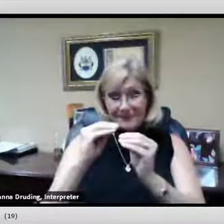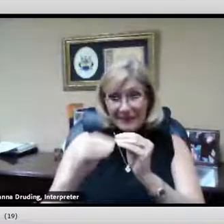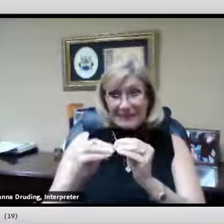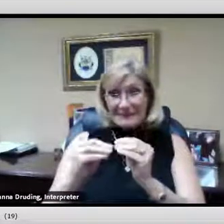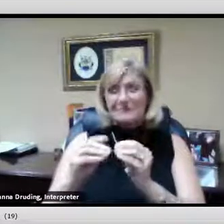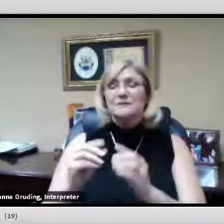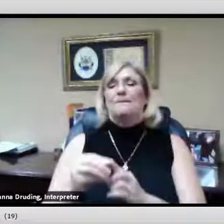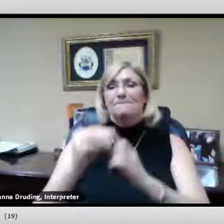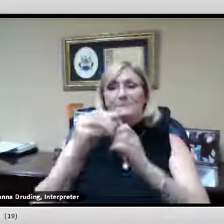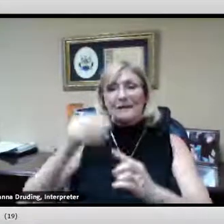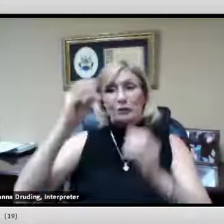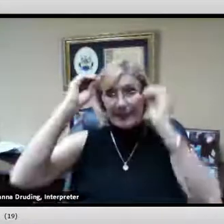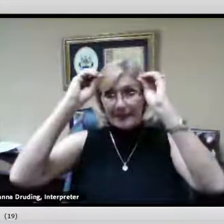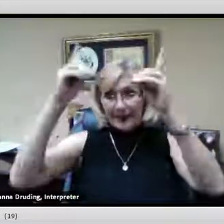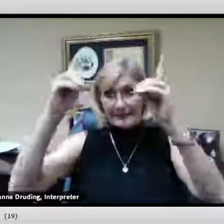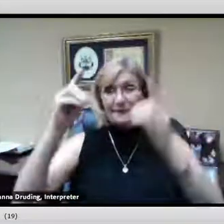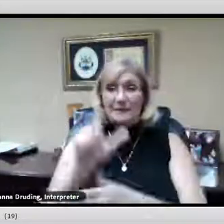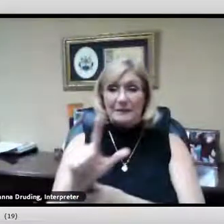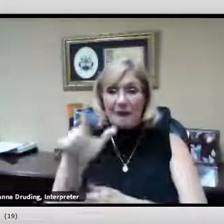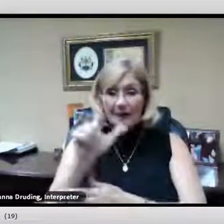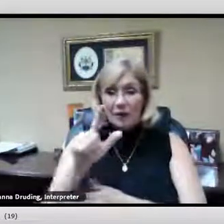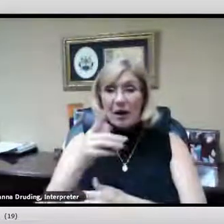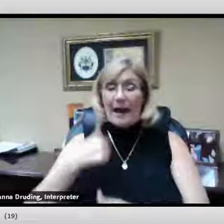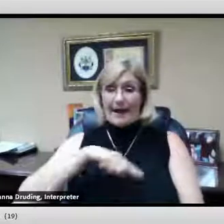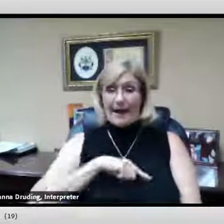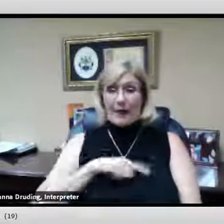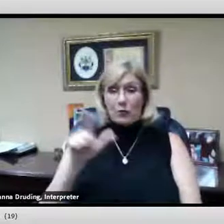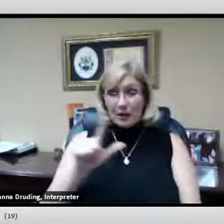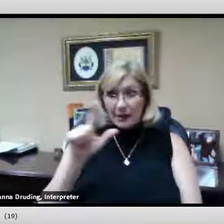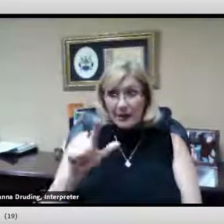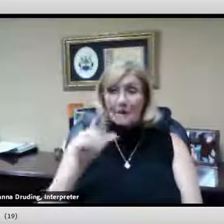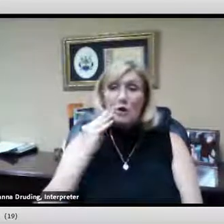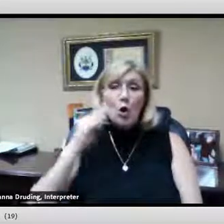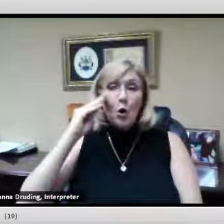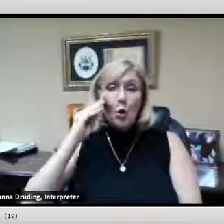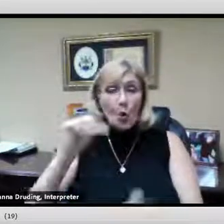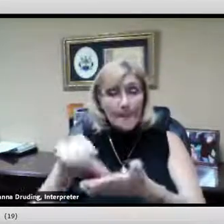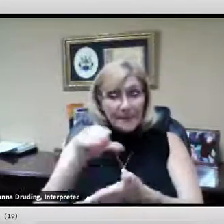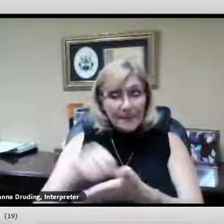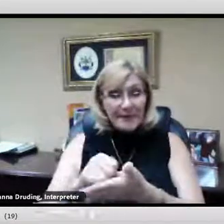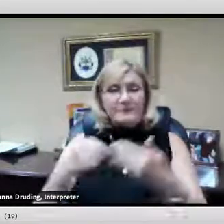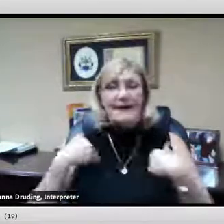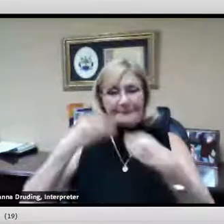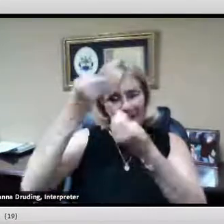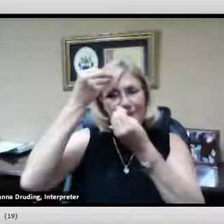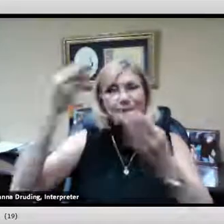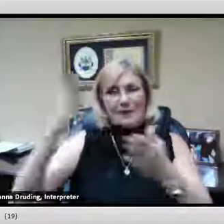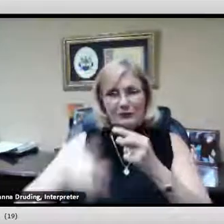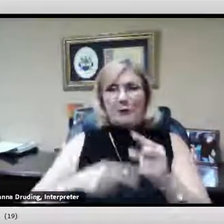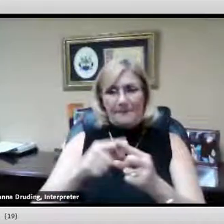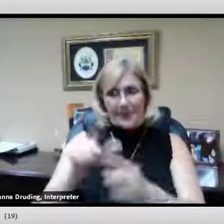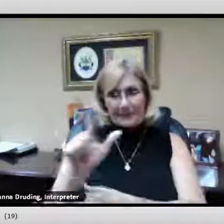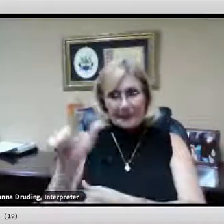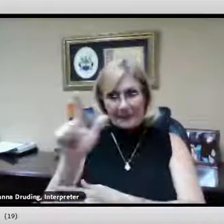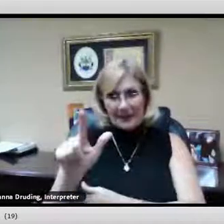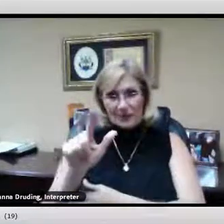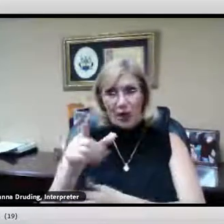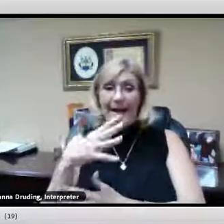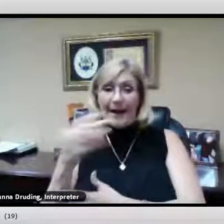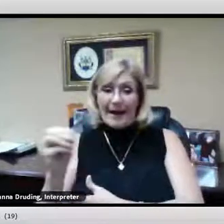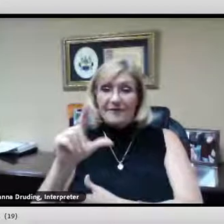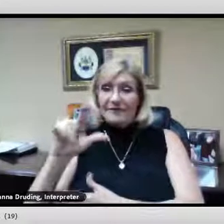libraries. In our library, the home page, the page that has just information about the library, and the